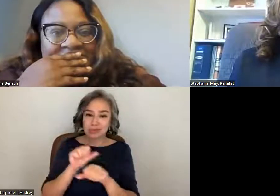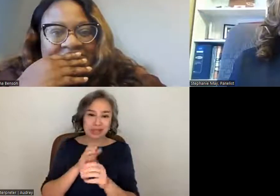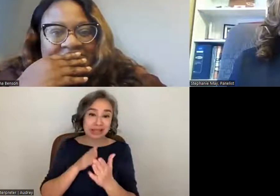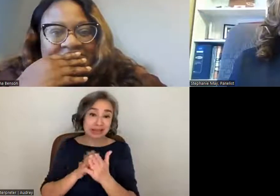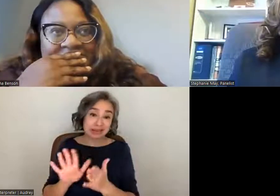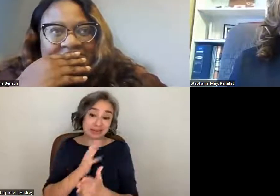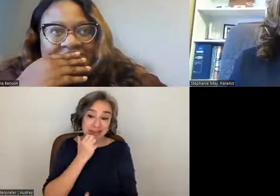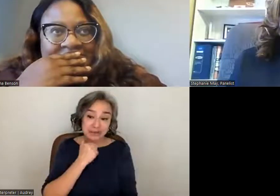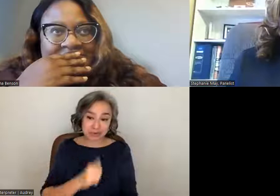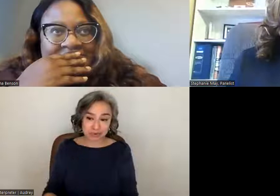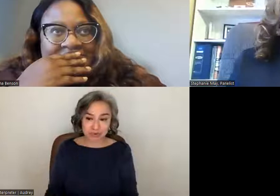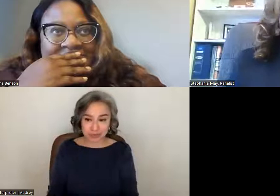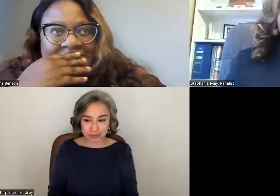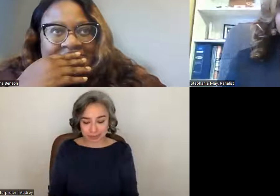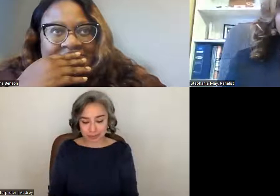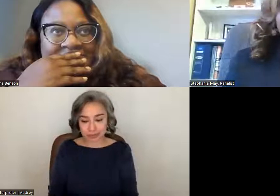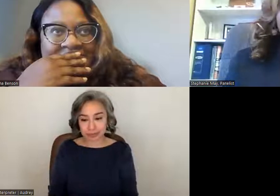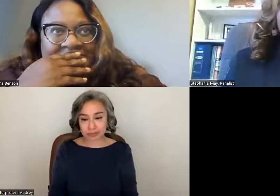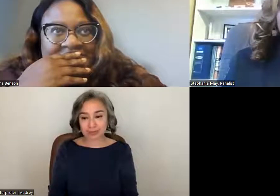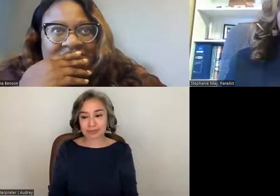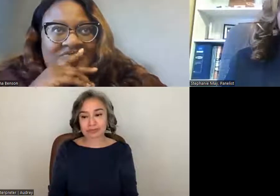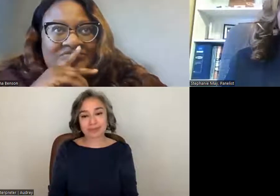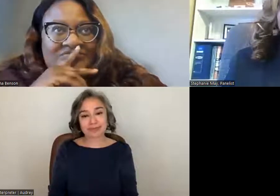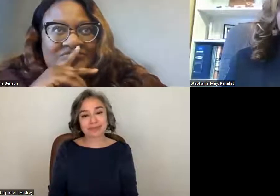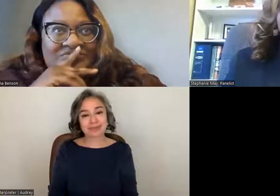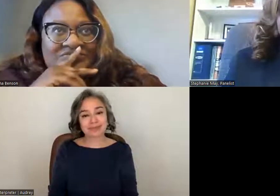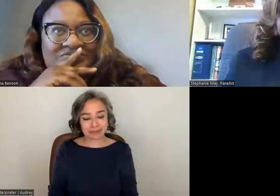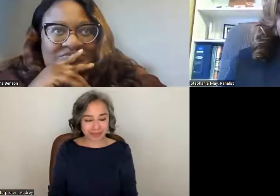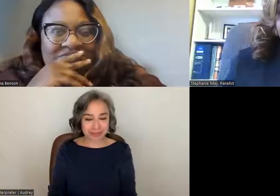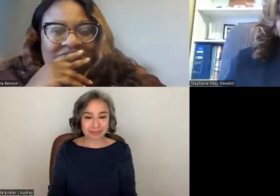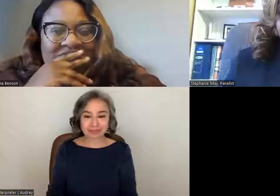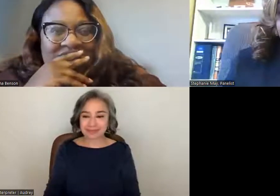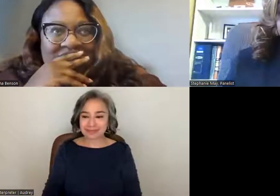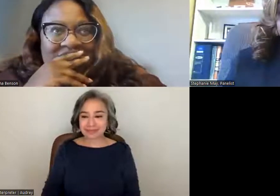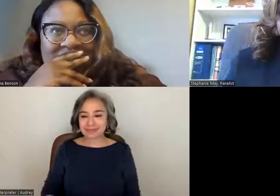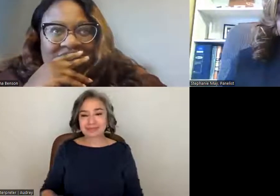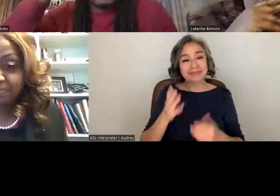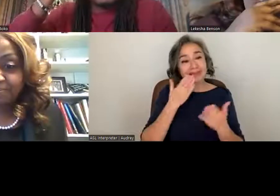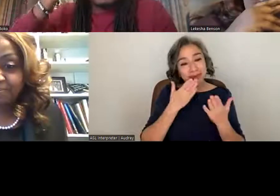Thank you all. Thanks. Thank you. Thanks. Everyone.